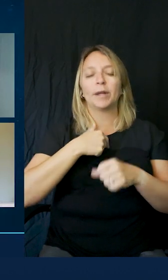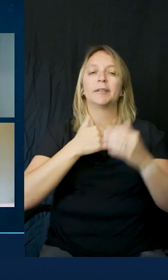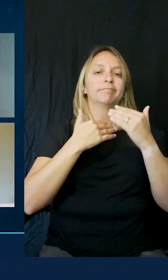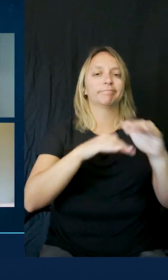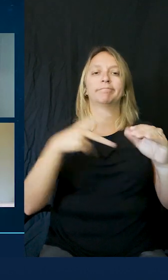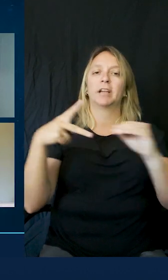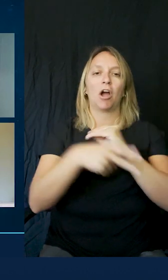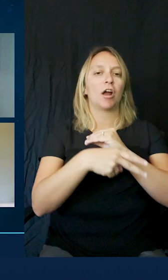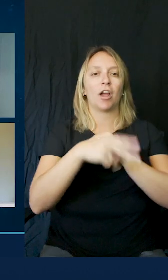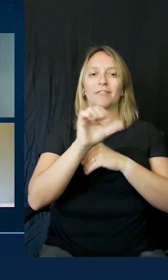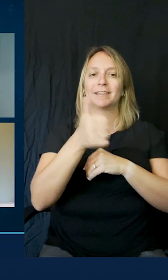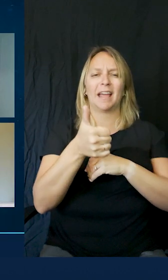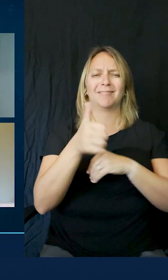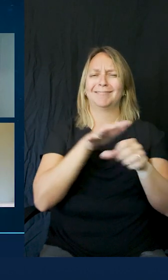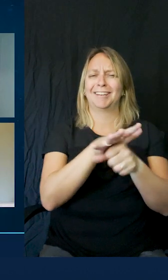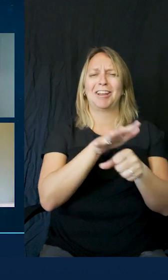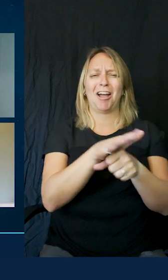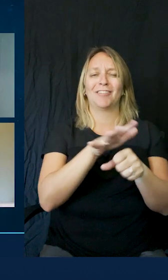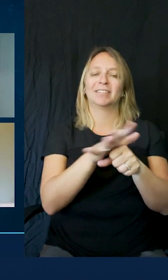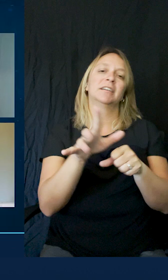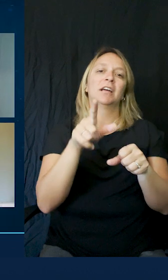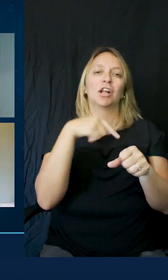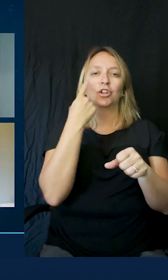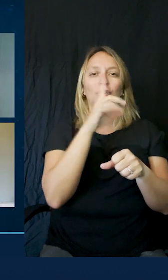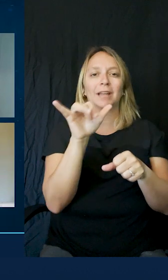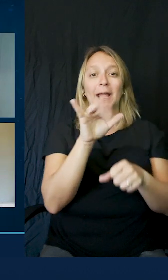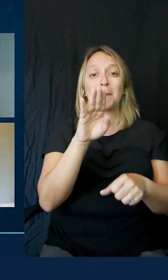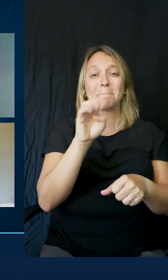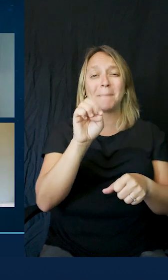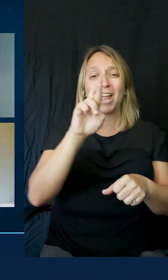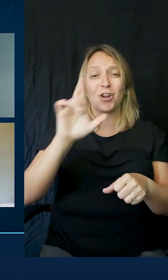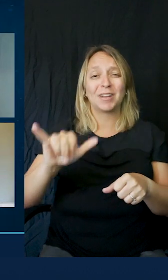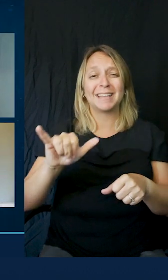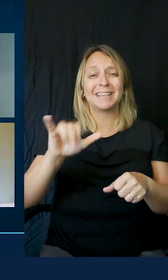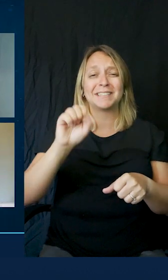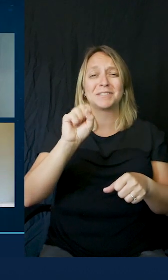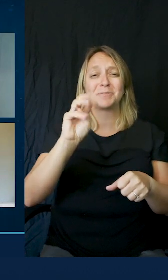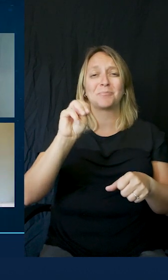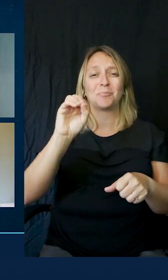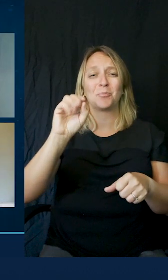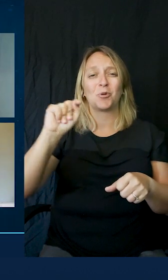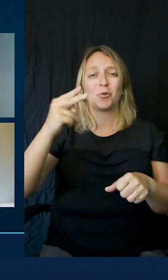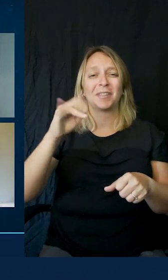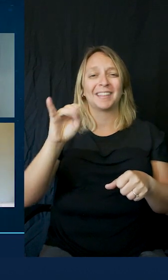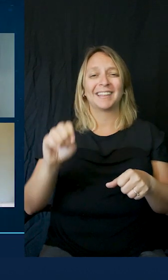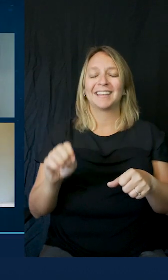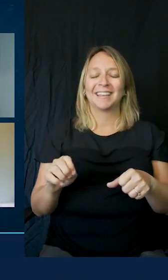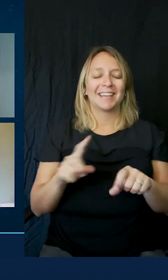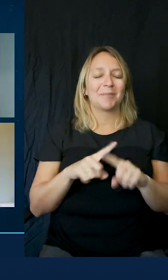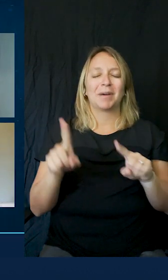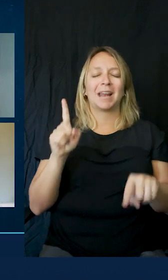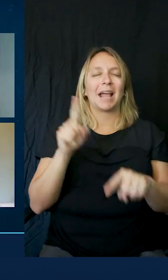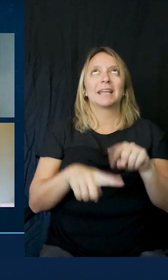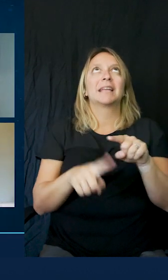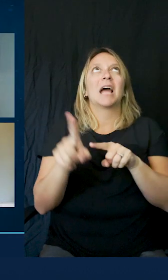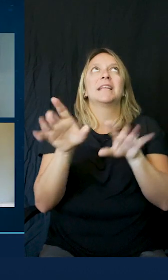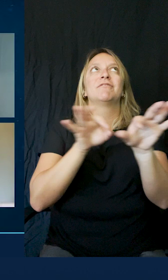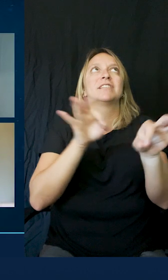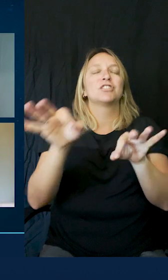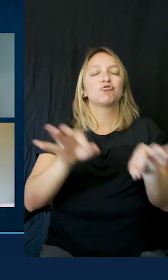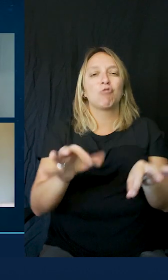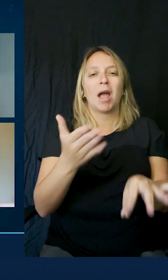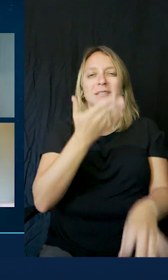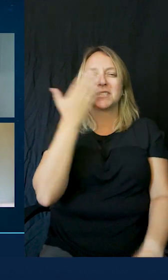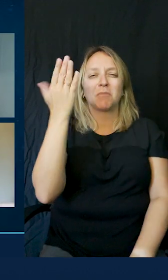humpback whale. It looked like a berry smoothie, but the smell, I can't even describe to you what the smell was. It